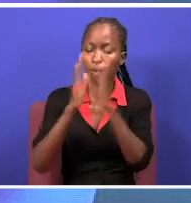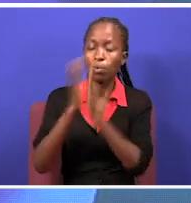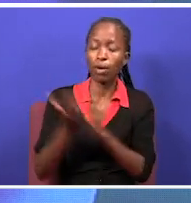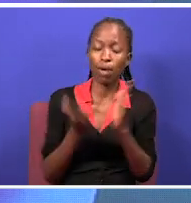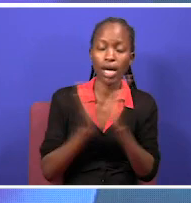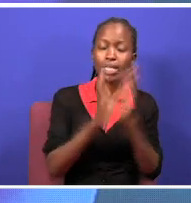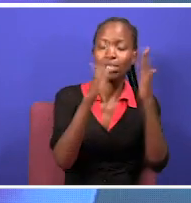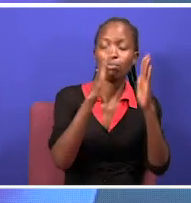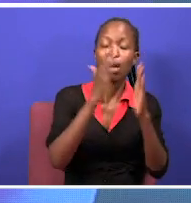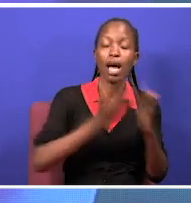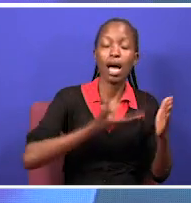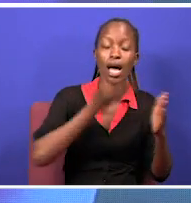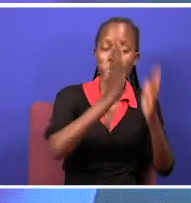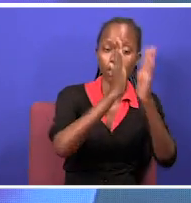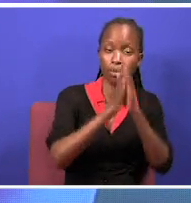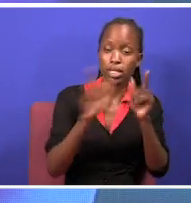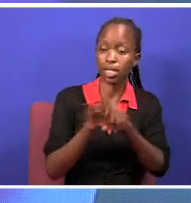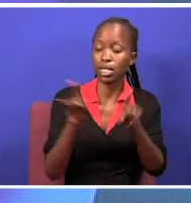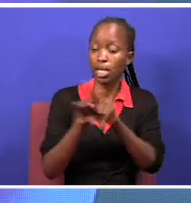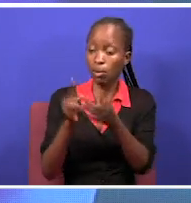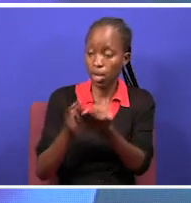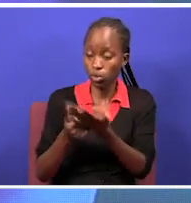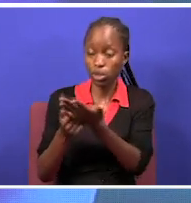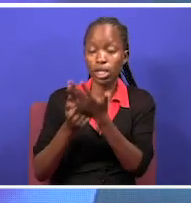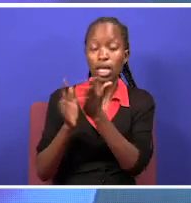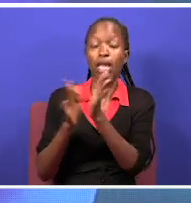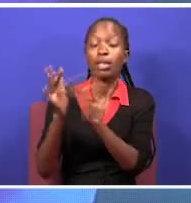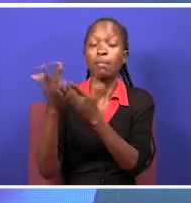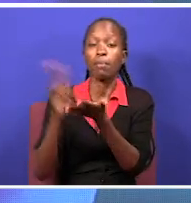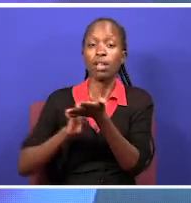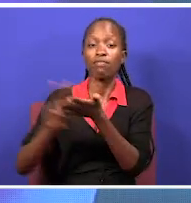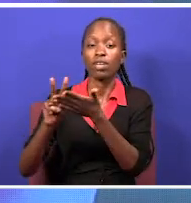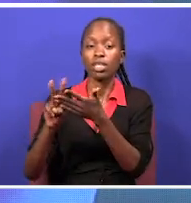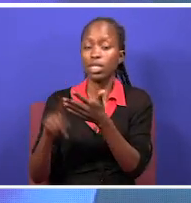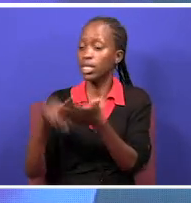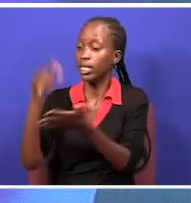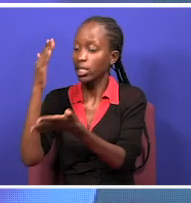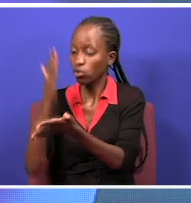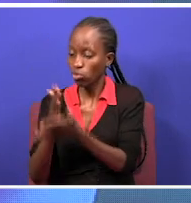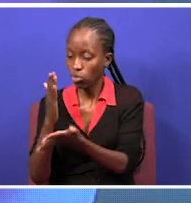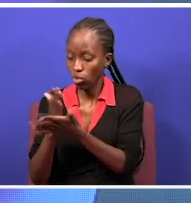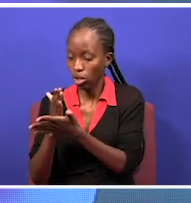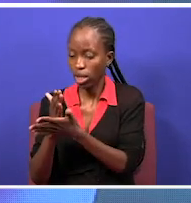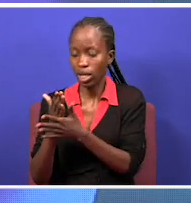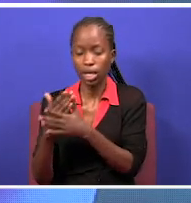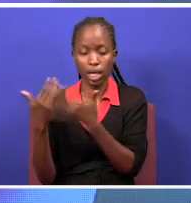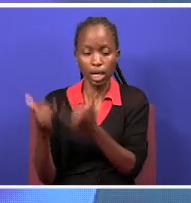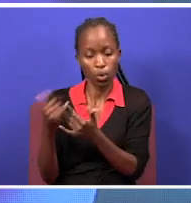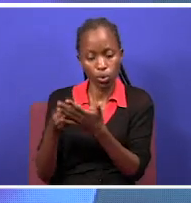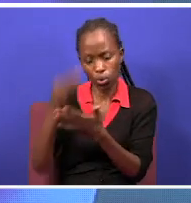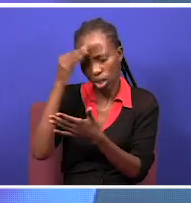celebrate answered prayer. As you discuss the Bible verses, the truths come out.